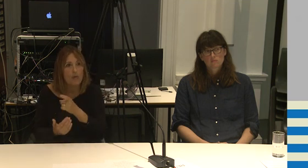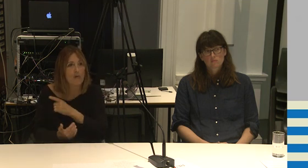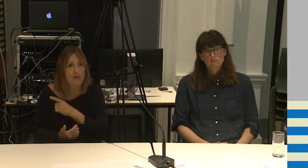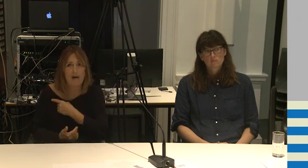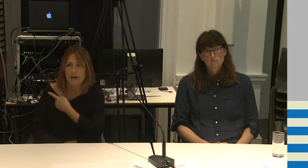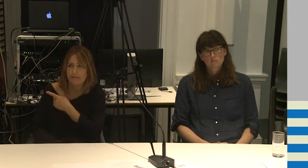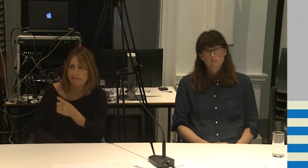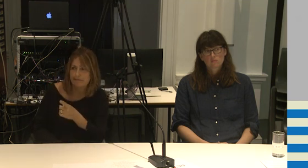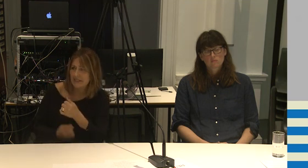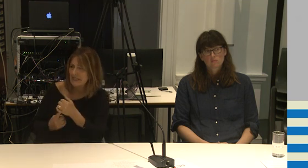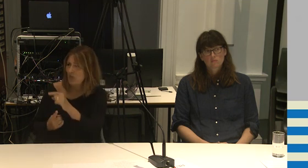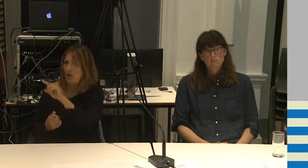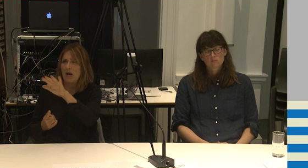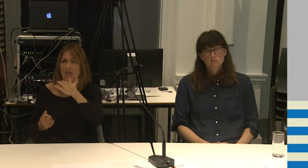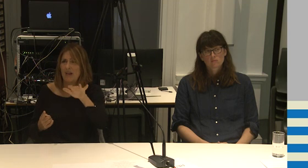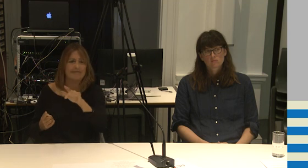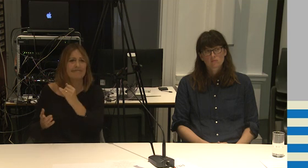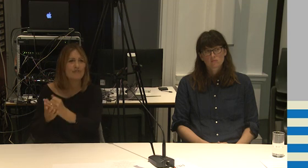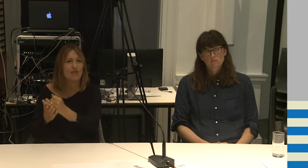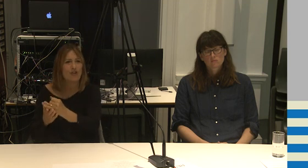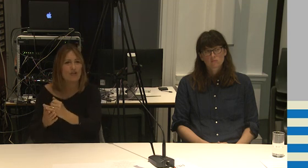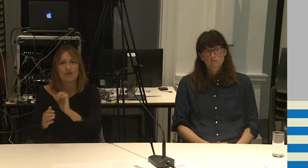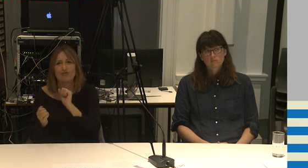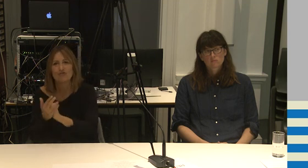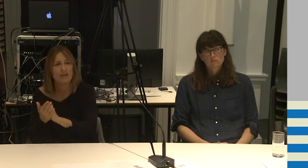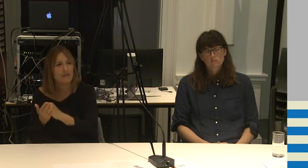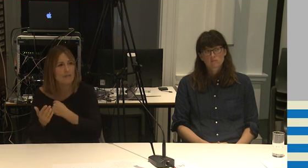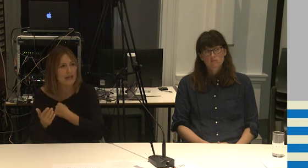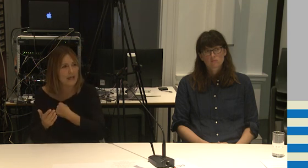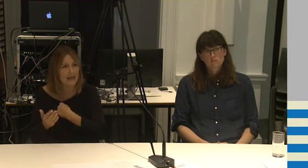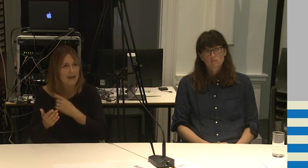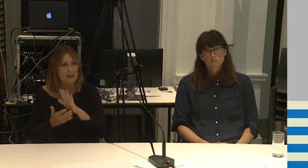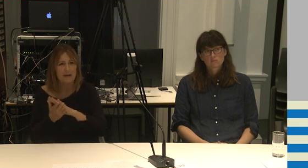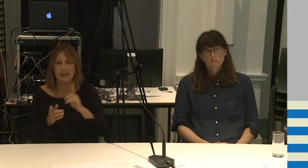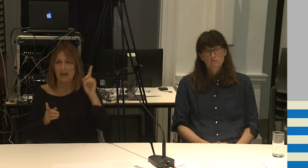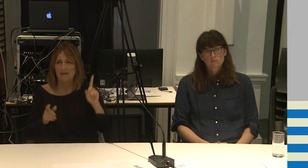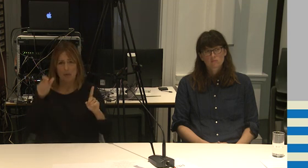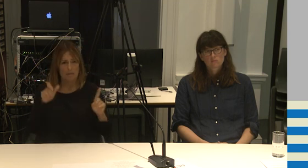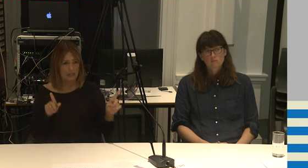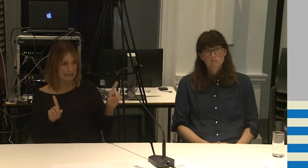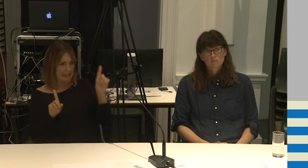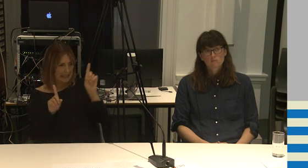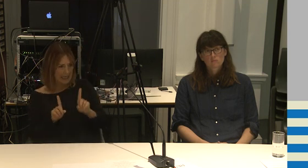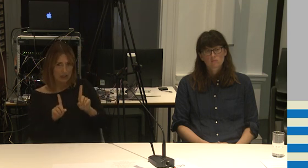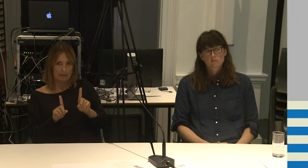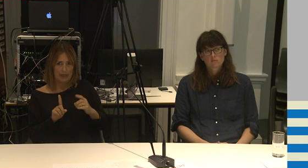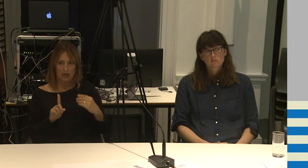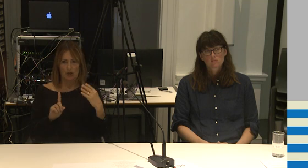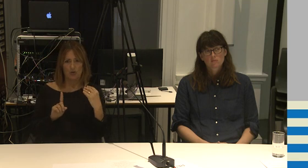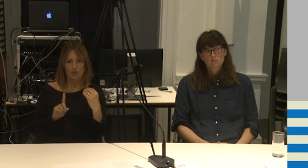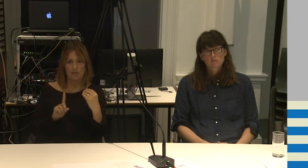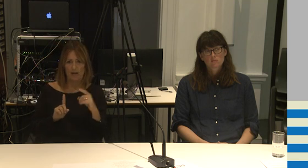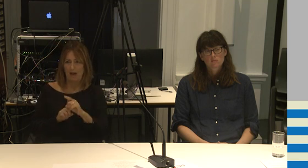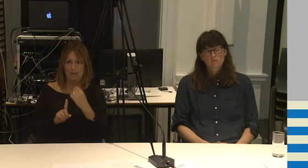that was available was the wrong support. Like, it was a person sitting next to me in class talking to me as though I was